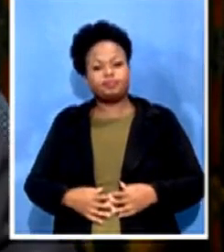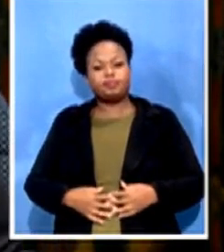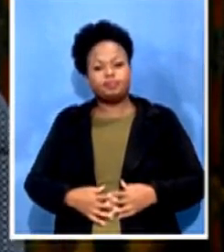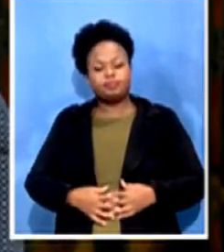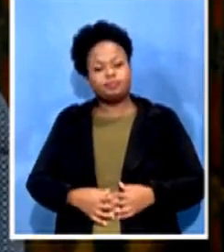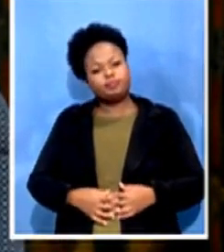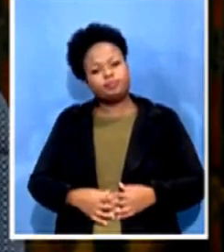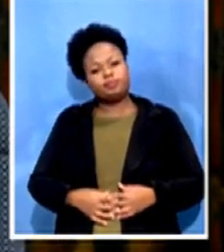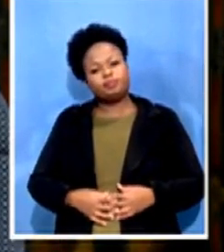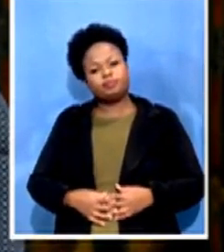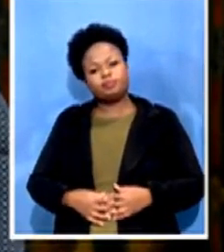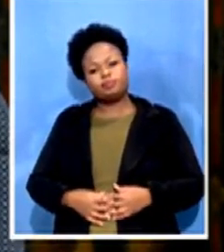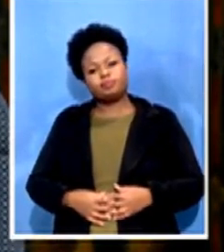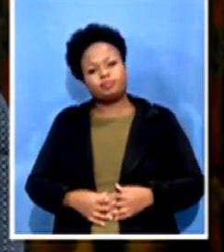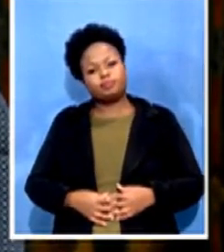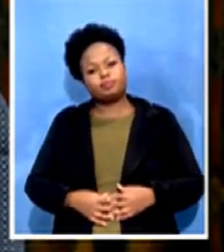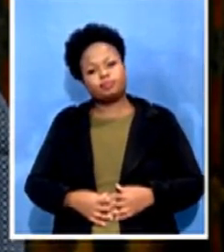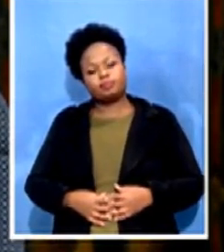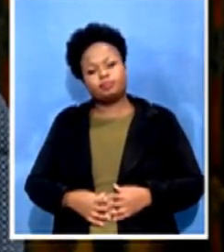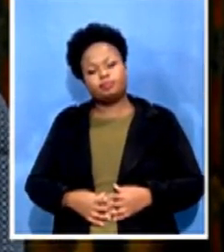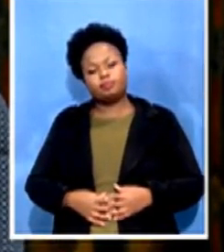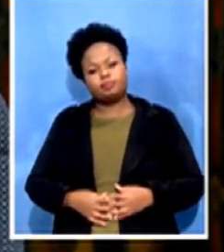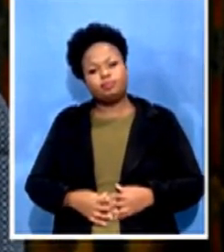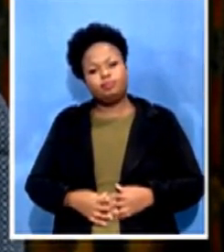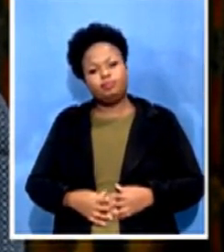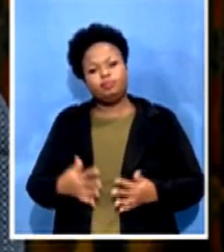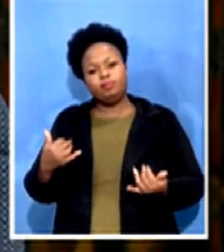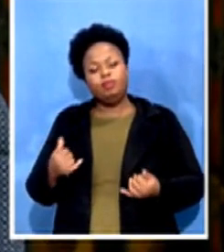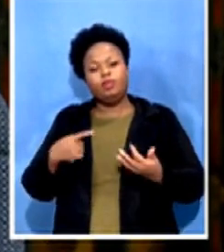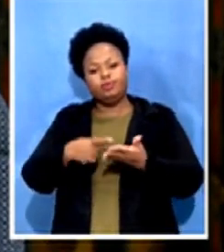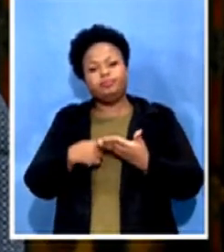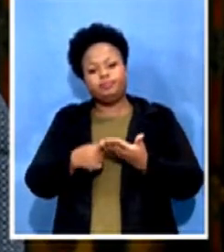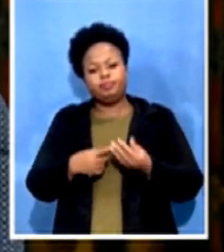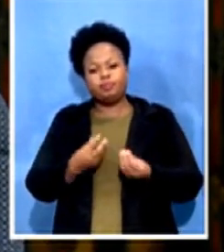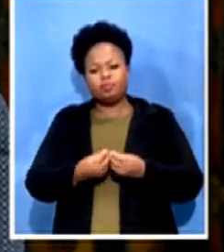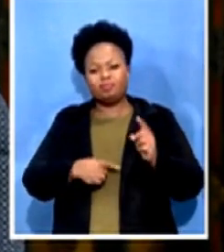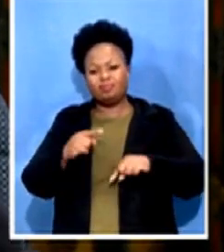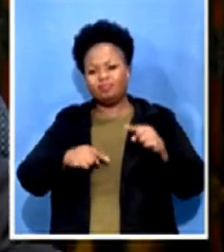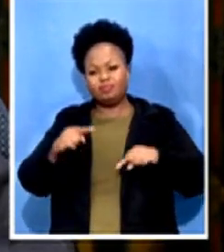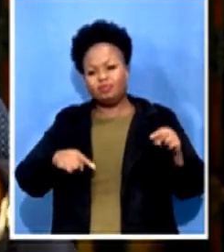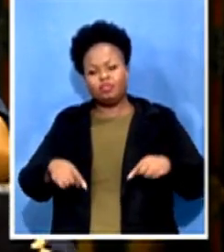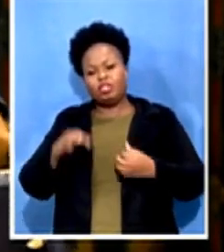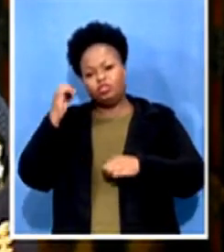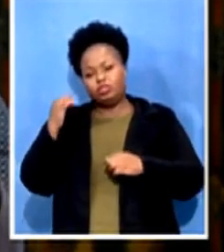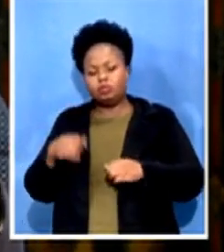I think the idea of discussing with various industries is important. Agriculture, to be able to